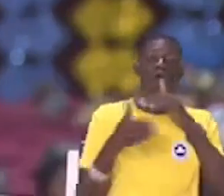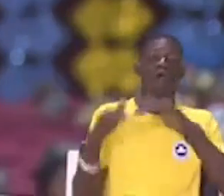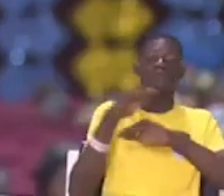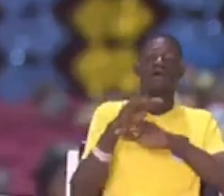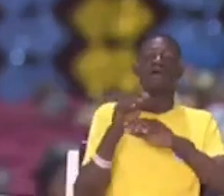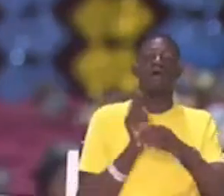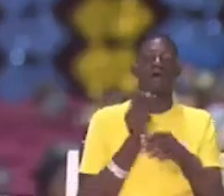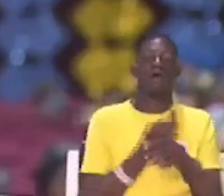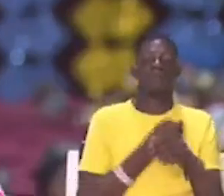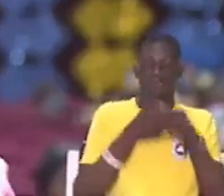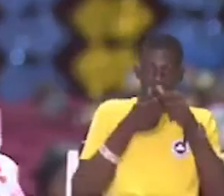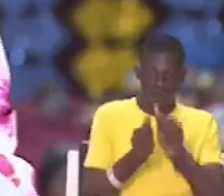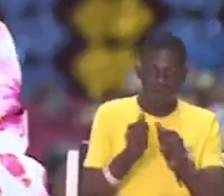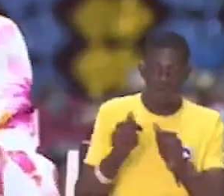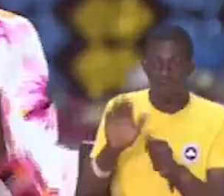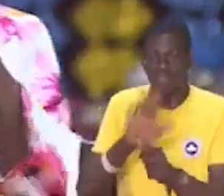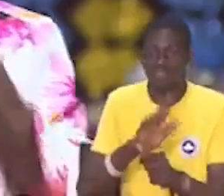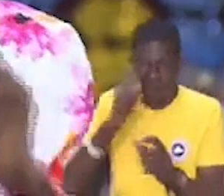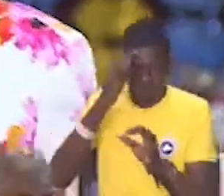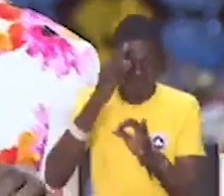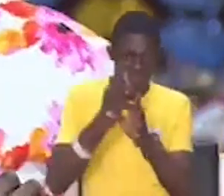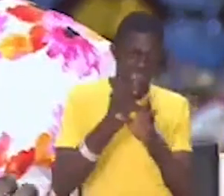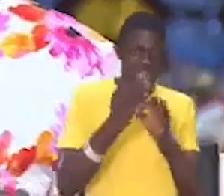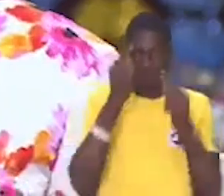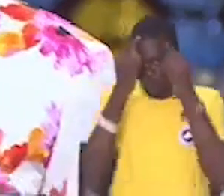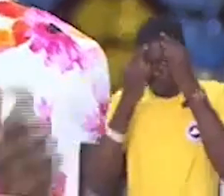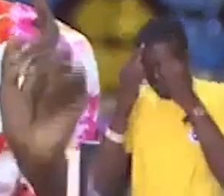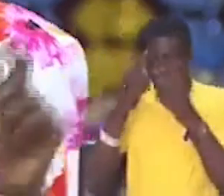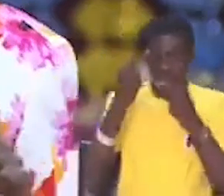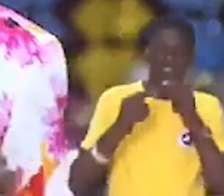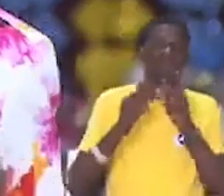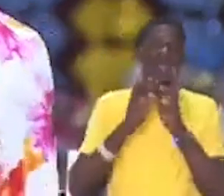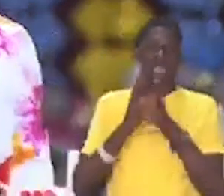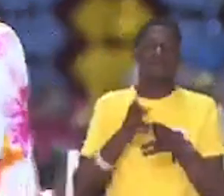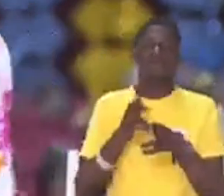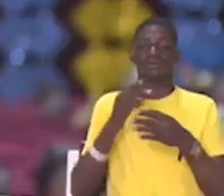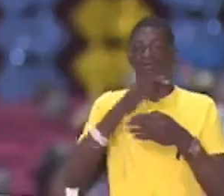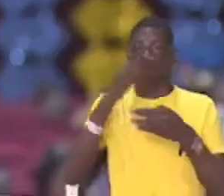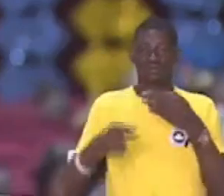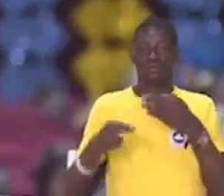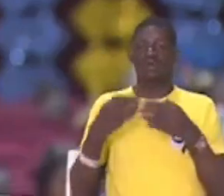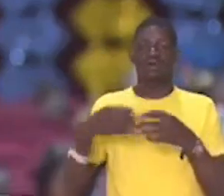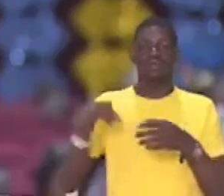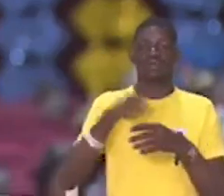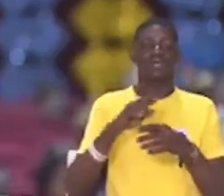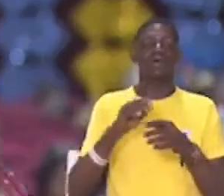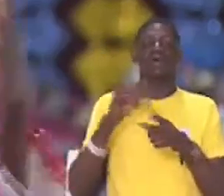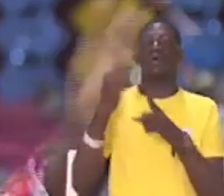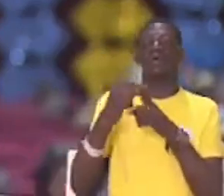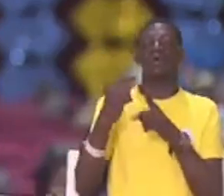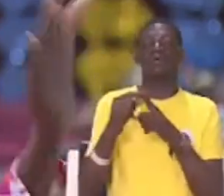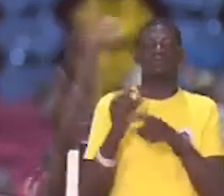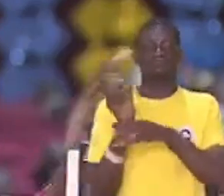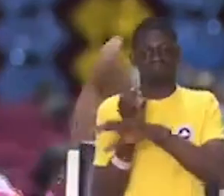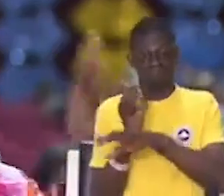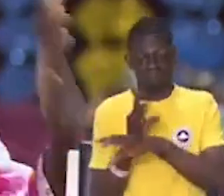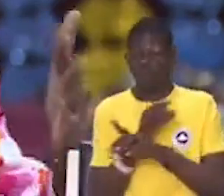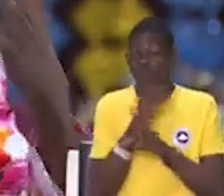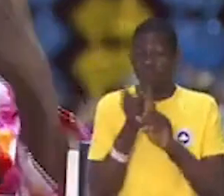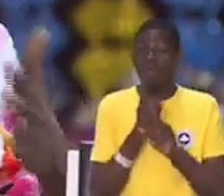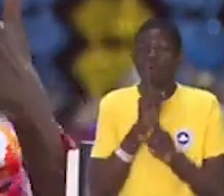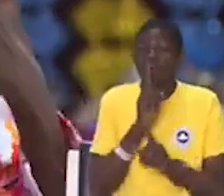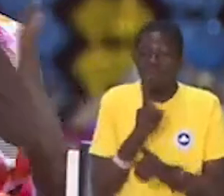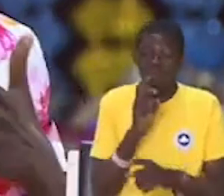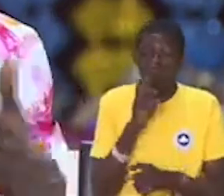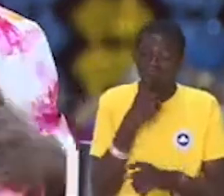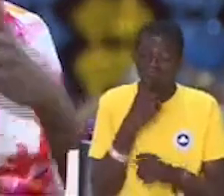their faith, considering the outcome of their conduct. When you genuinely participate